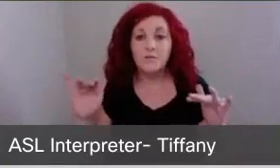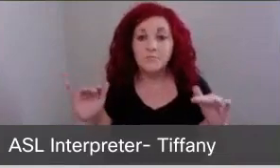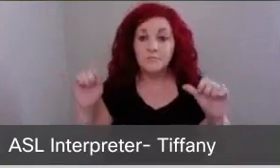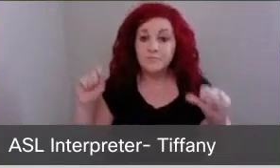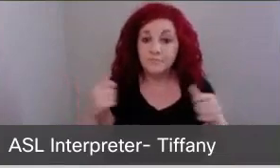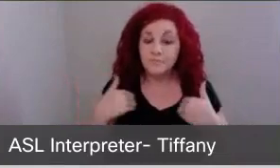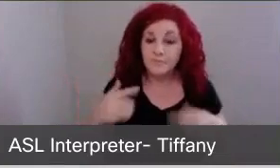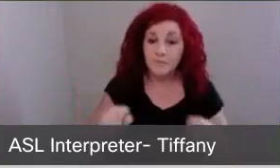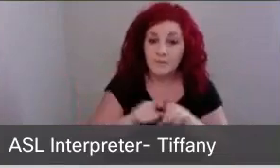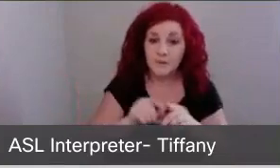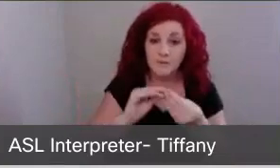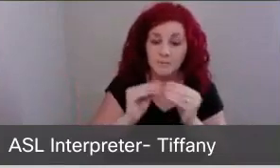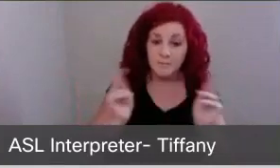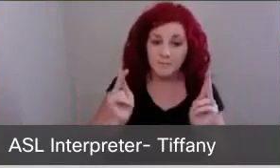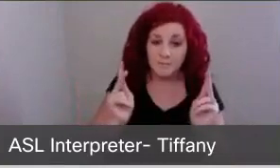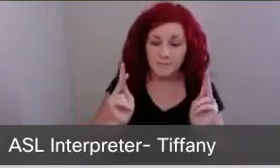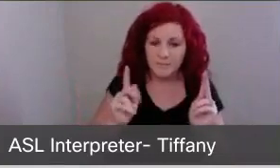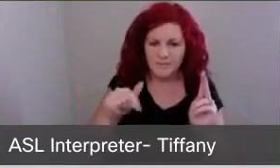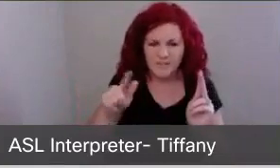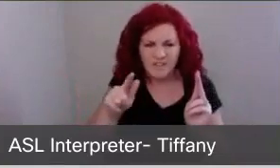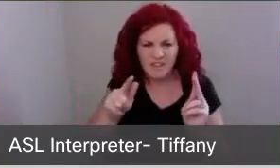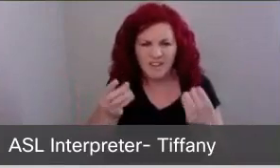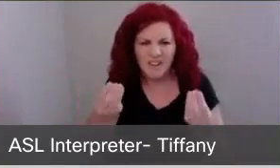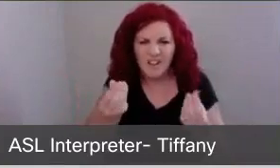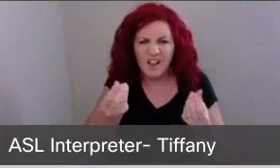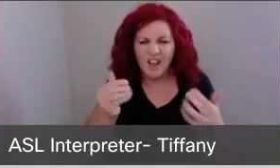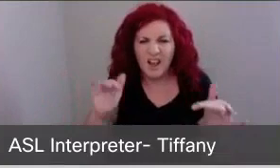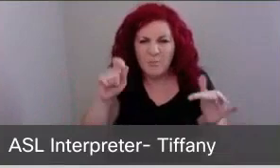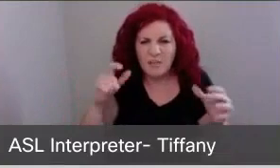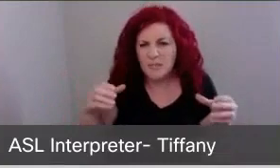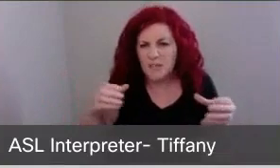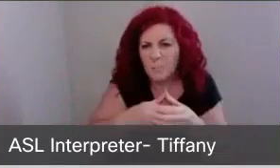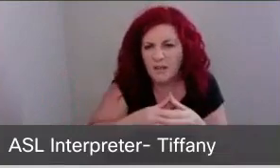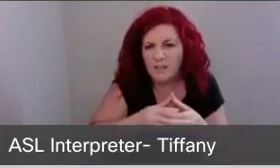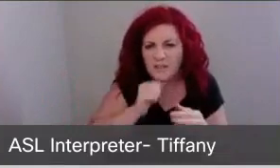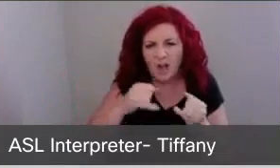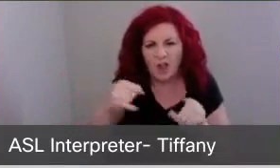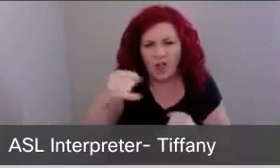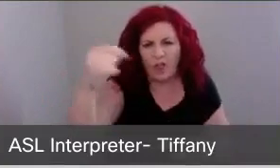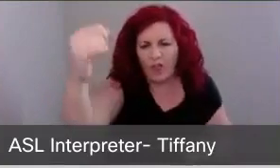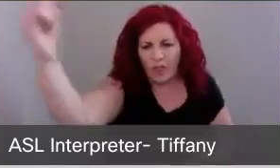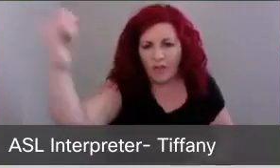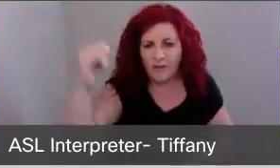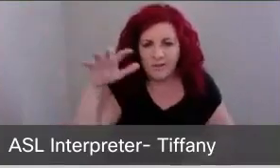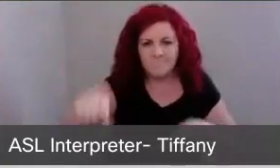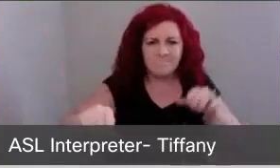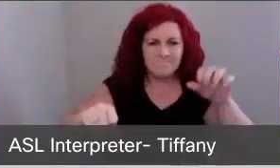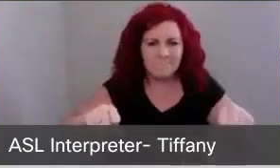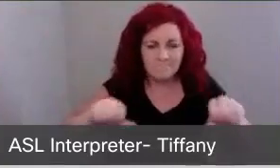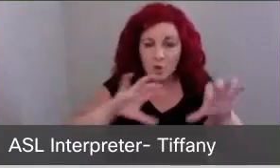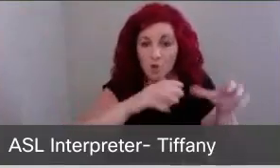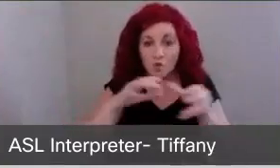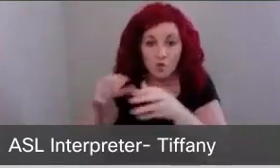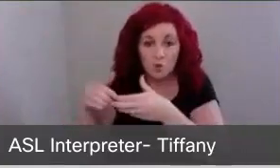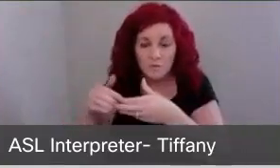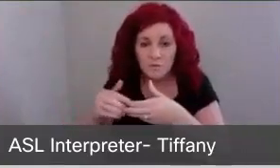the same number of people. And those swaths of land must be compact, not snaking throughout the state to capture groups that could